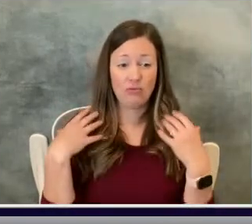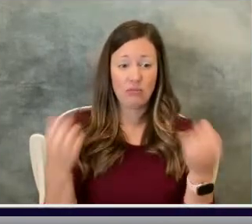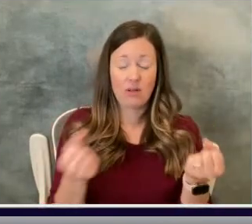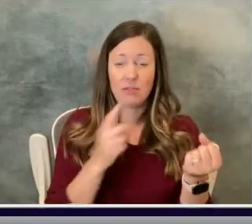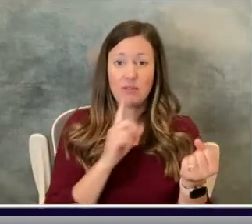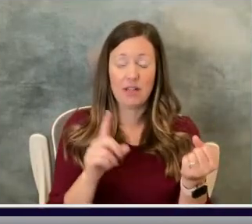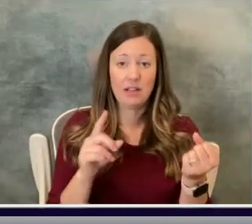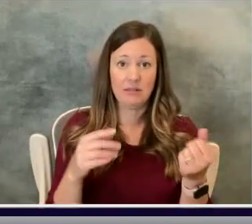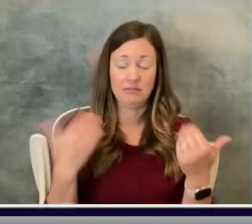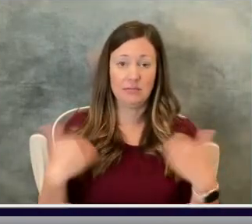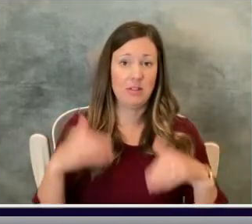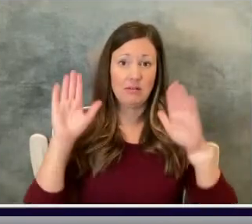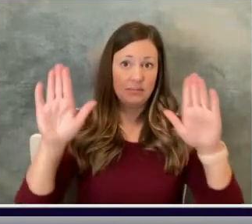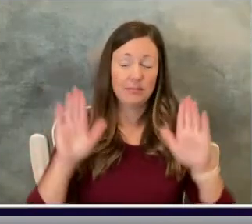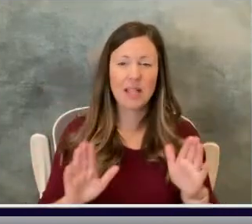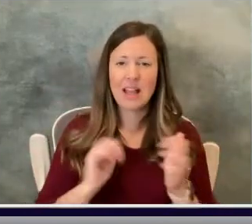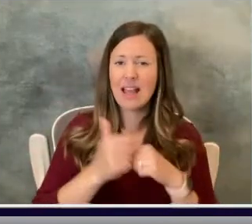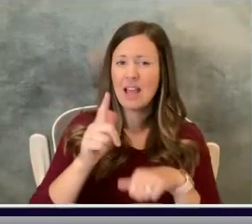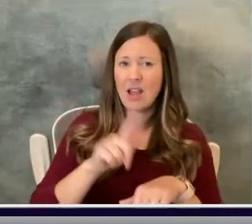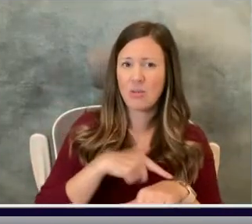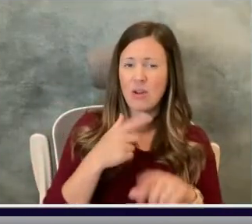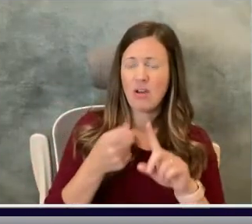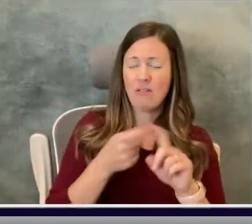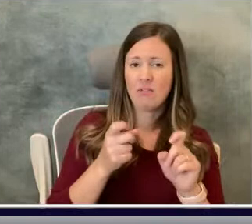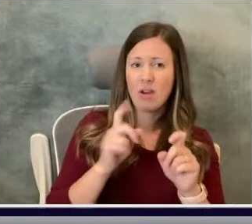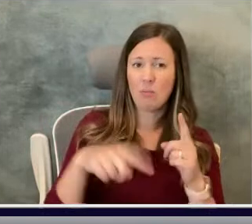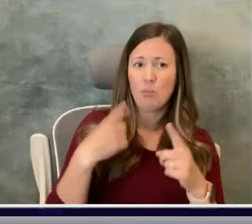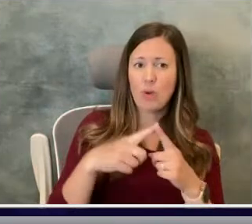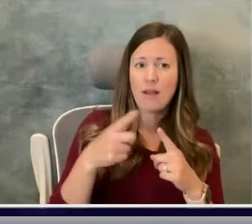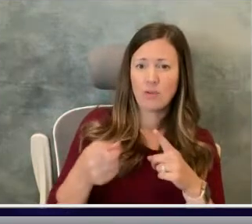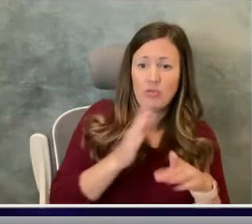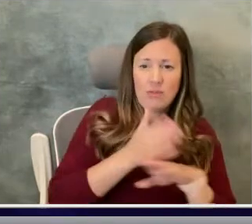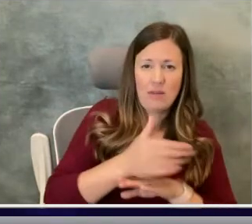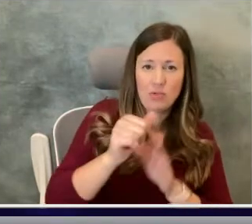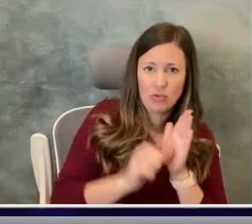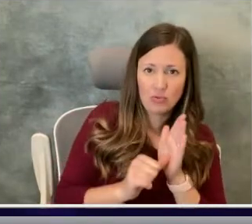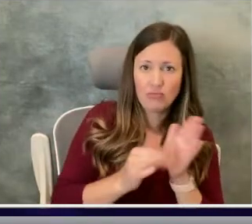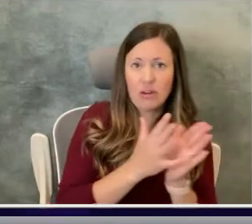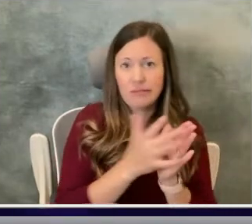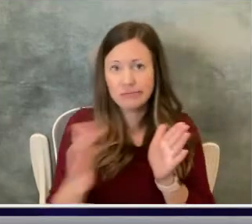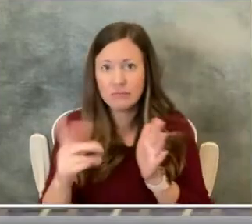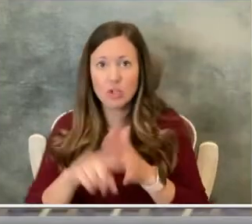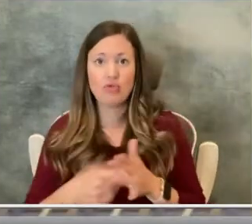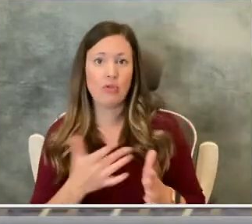take from after your surgery till you started to feel like your old self again?